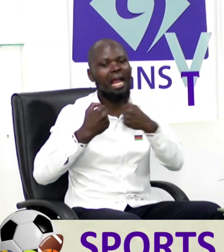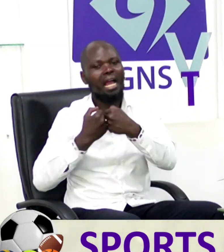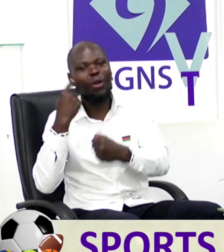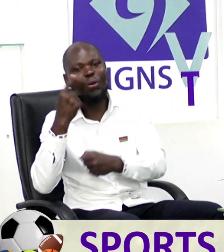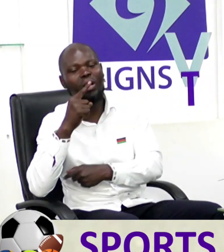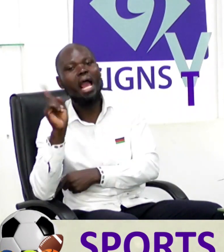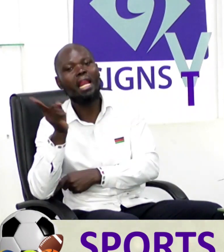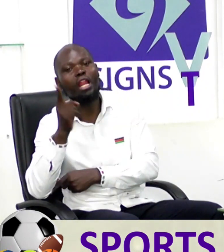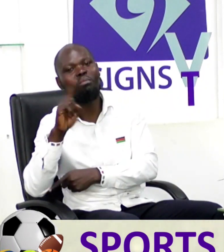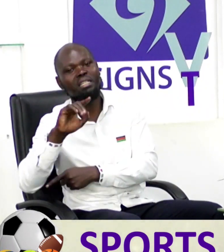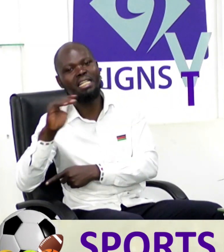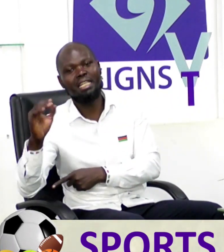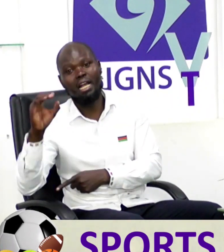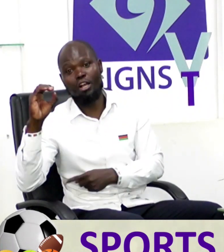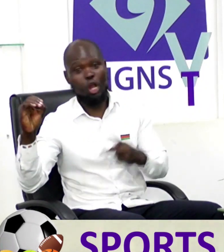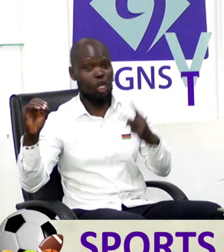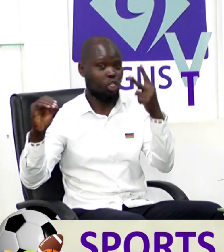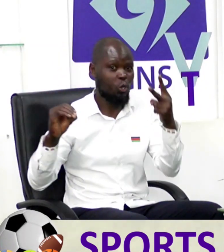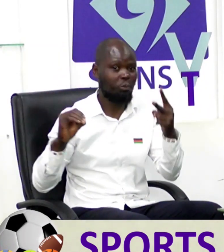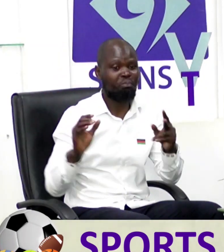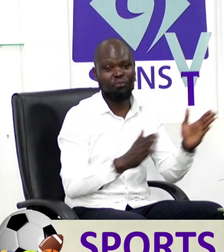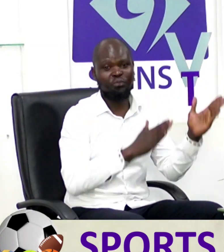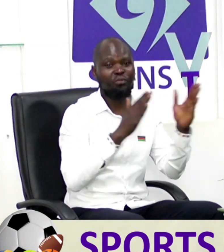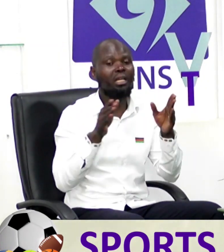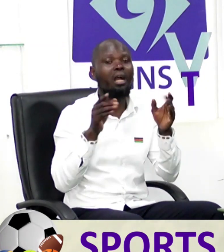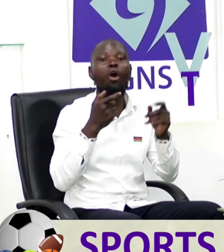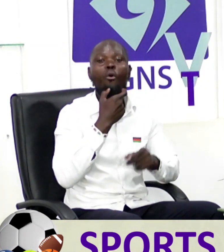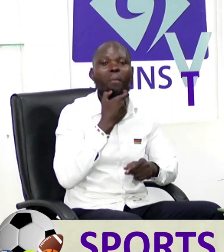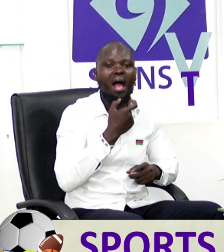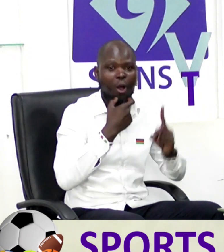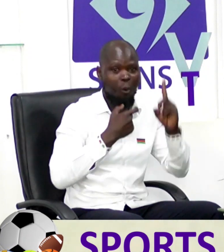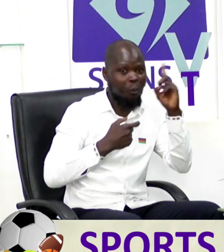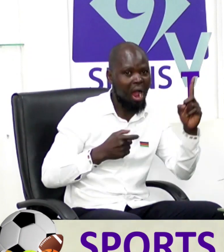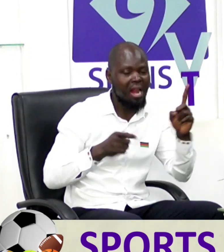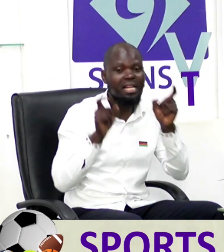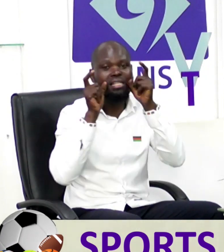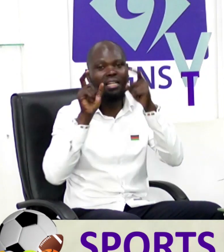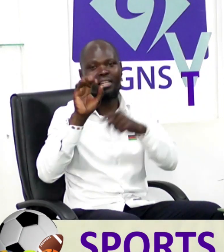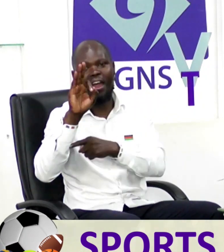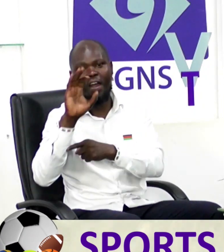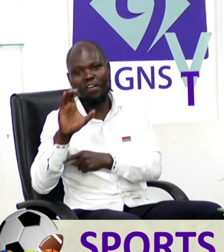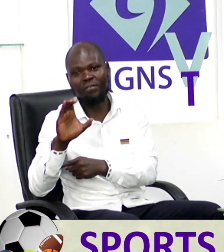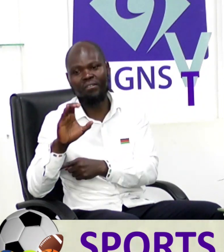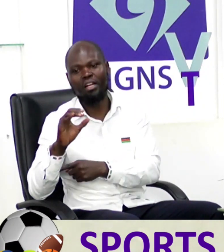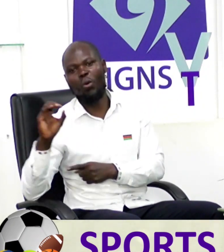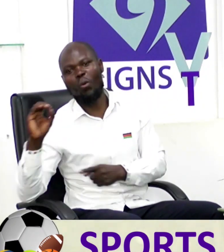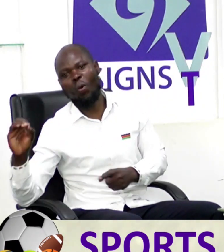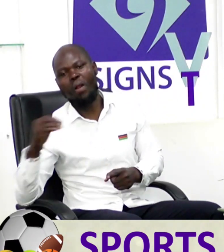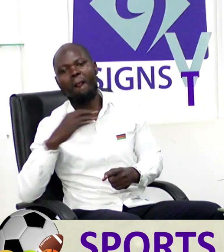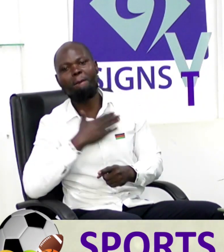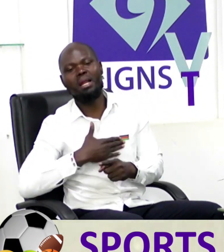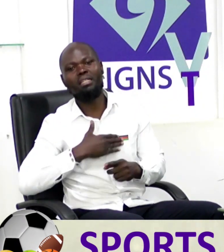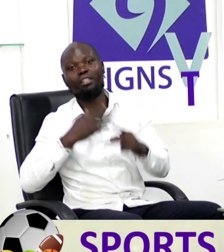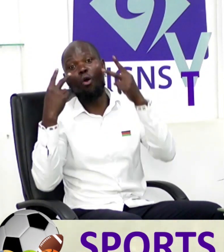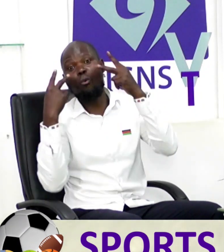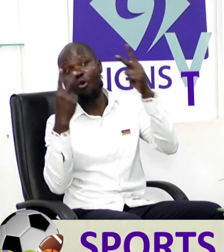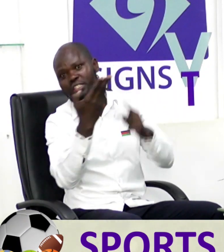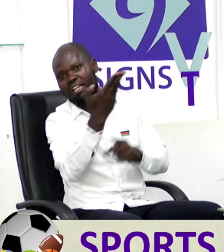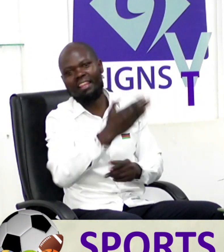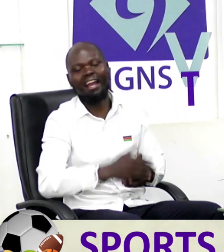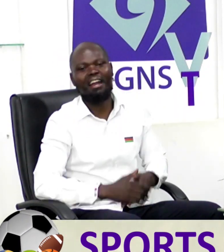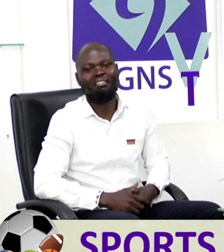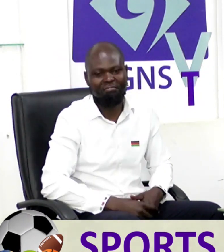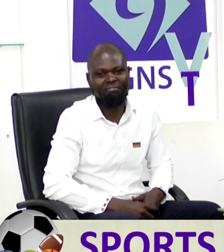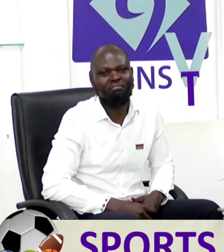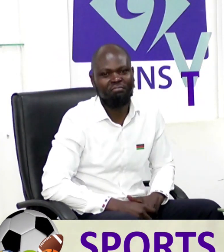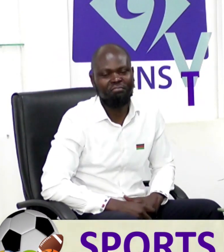two highlights: AFC and Nairobi City Star, and Gor Mahia won against